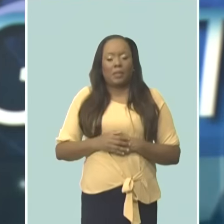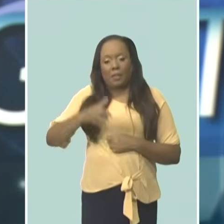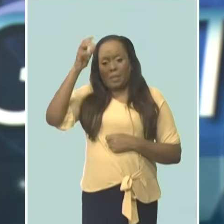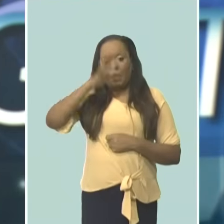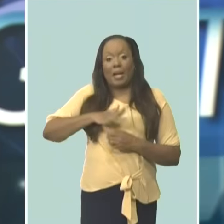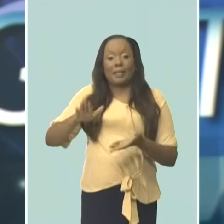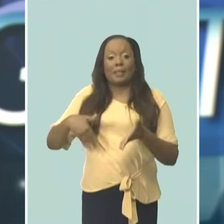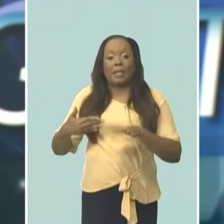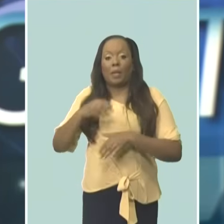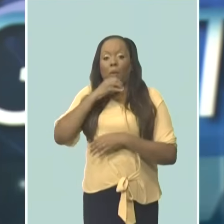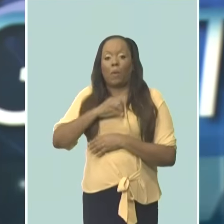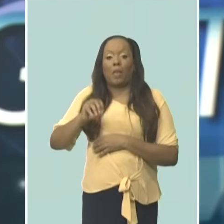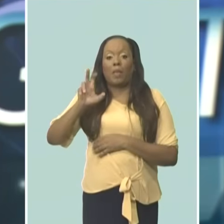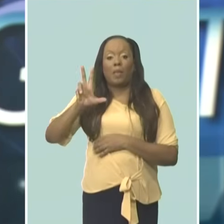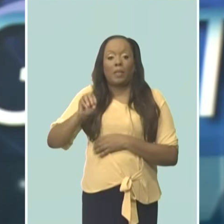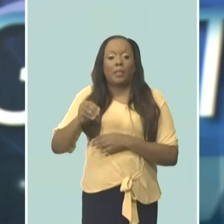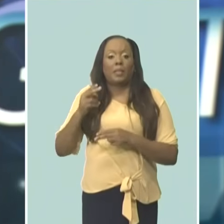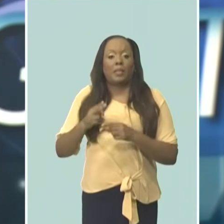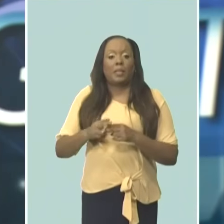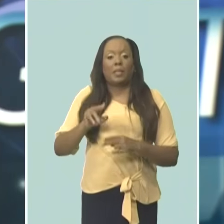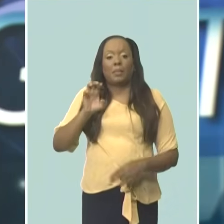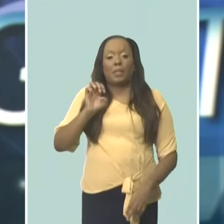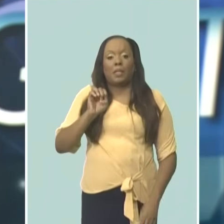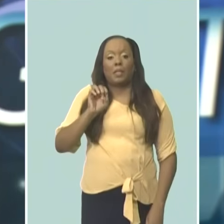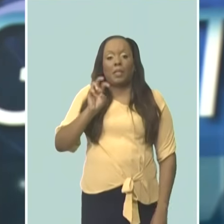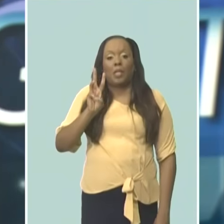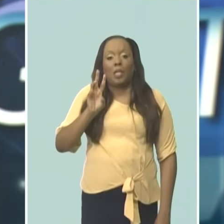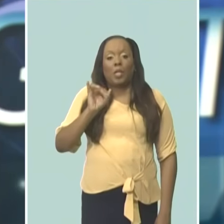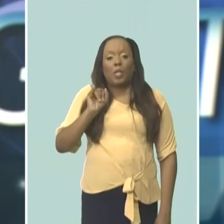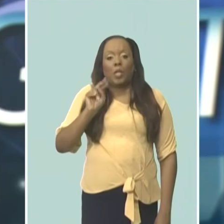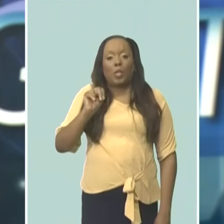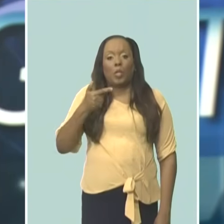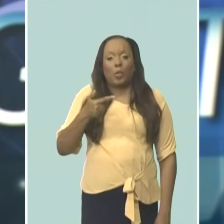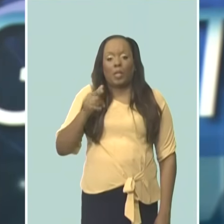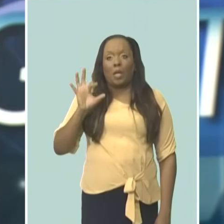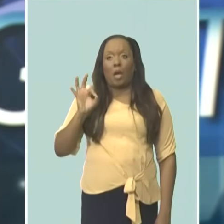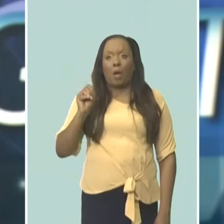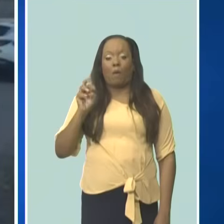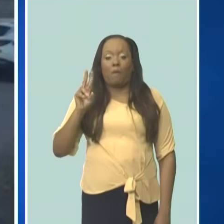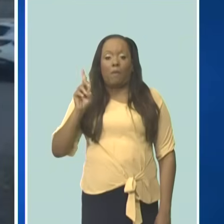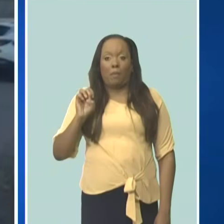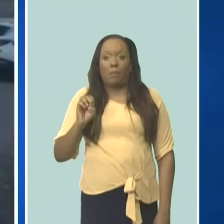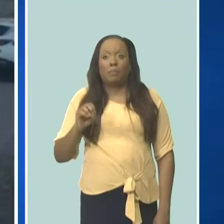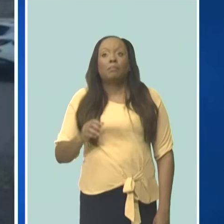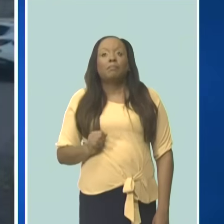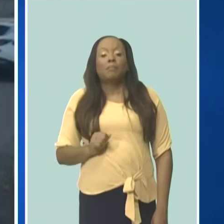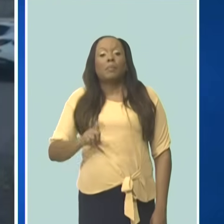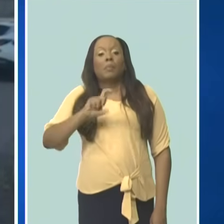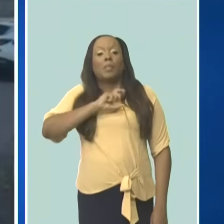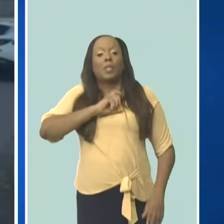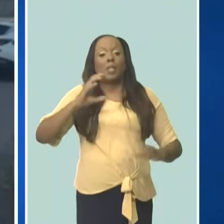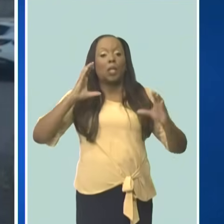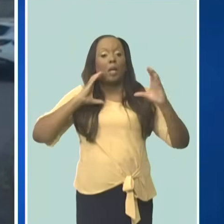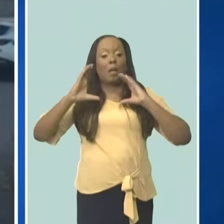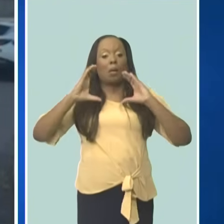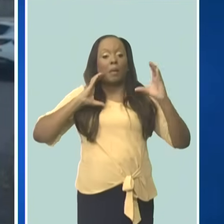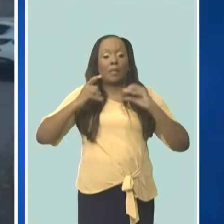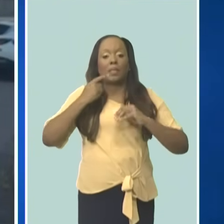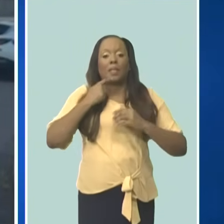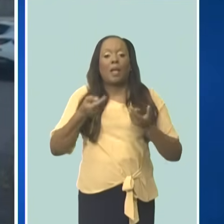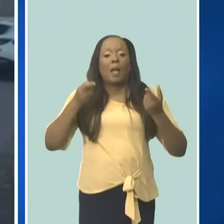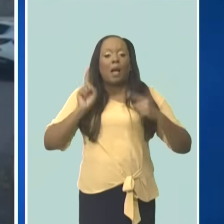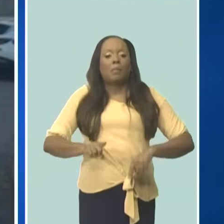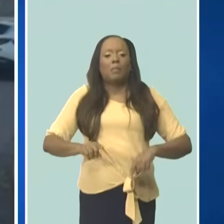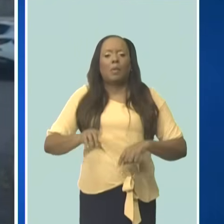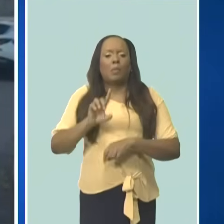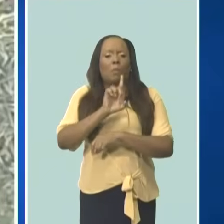been identified as 30-year-old Ewing Ford. Police Communications and Public Affairs Officer, Acting Inspector Ryan